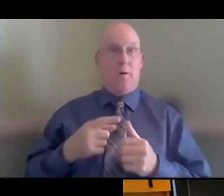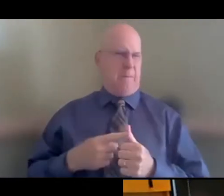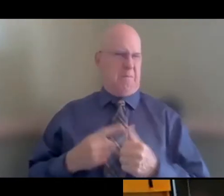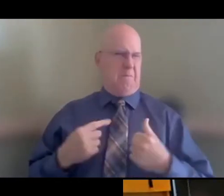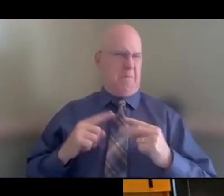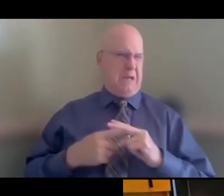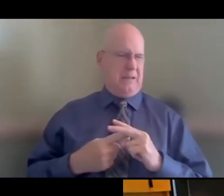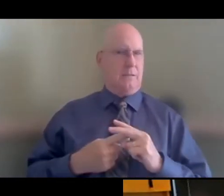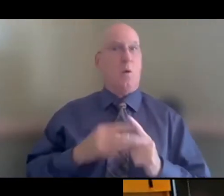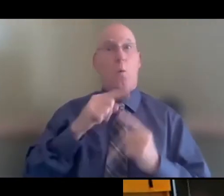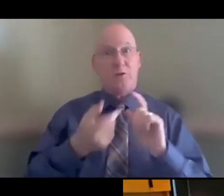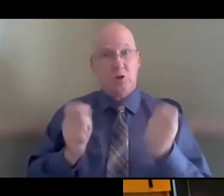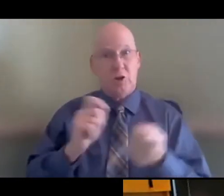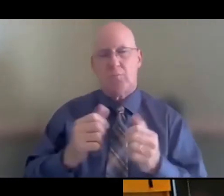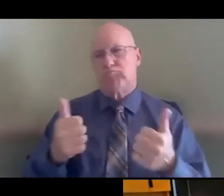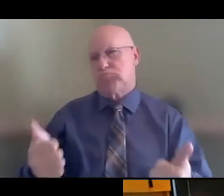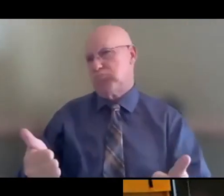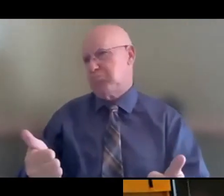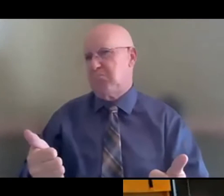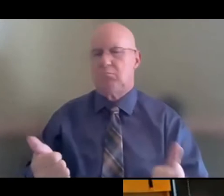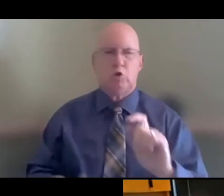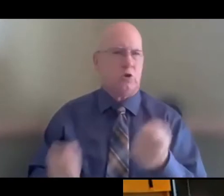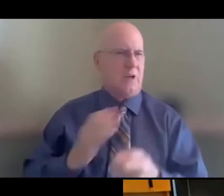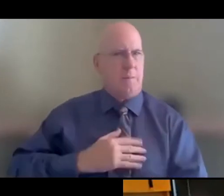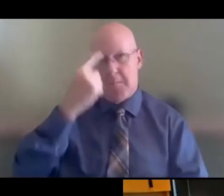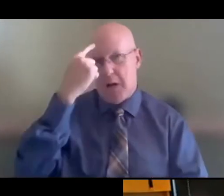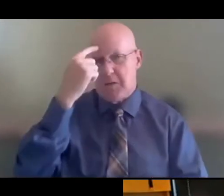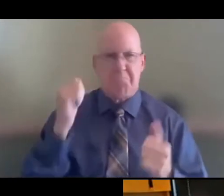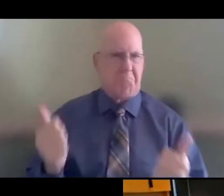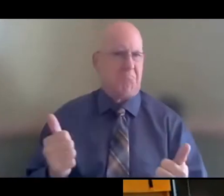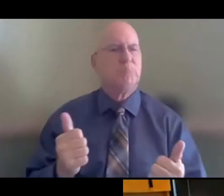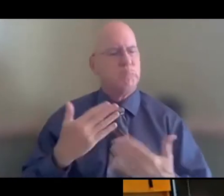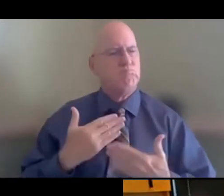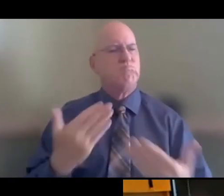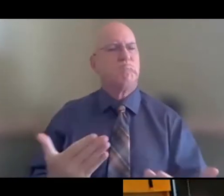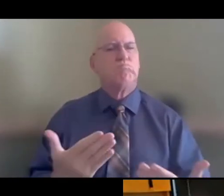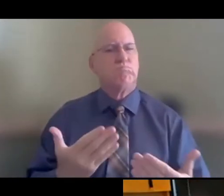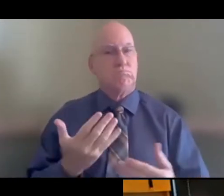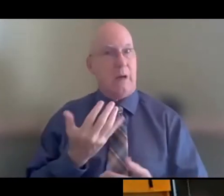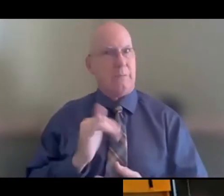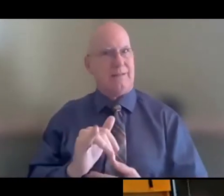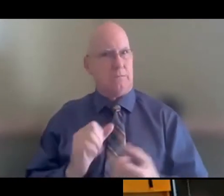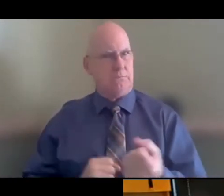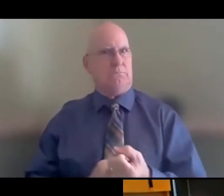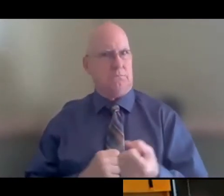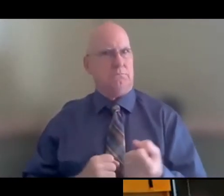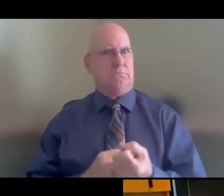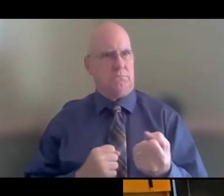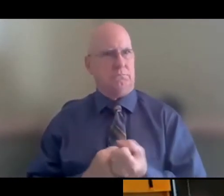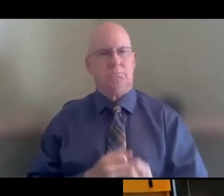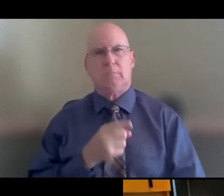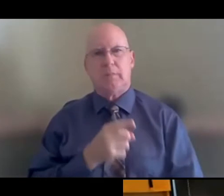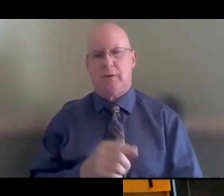that got changed. That was a game changer for me. And that's part of the reason why I'm still am such a big advocate of